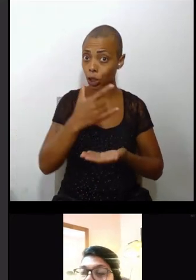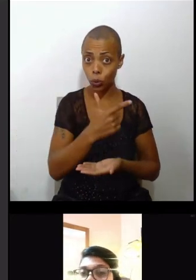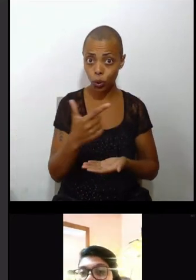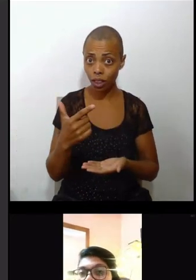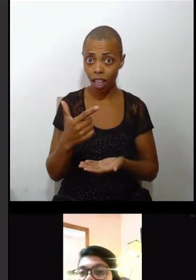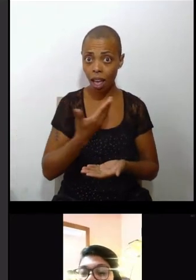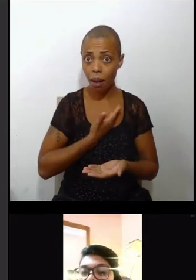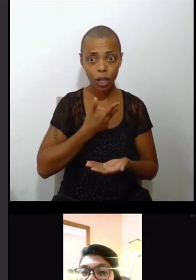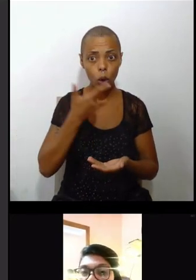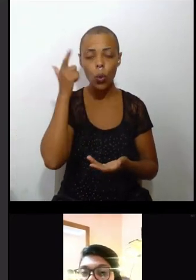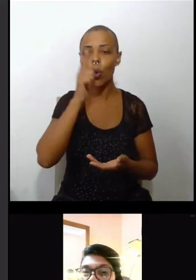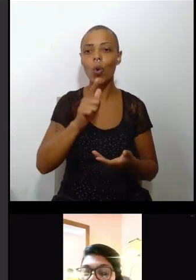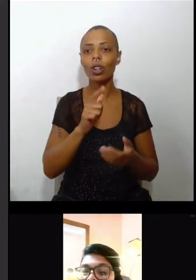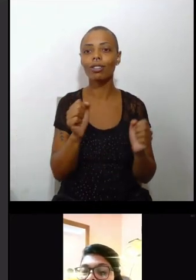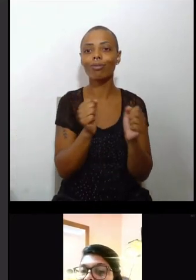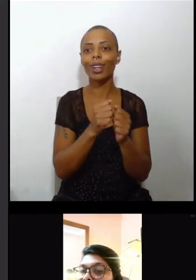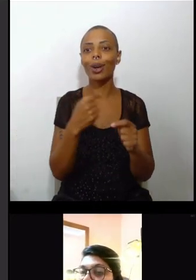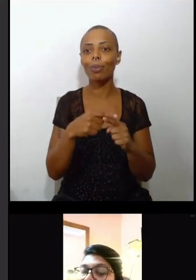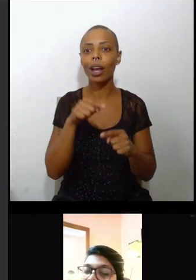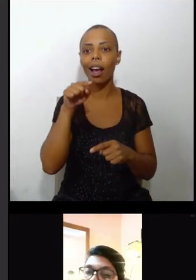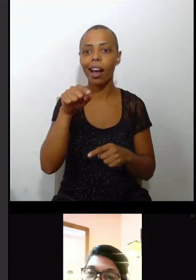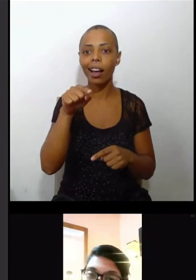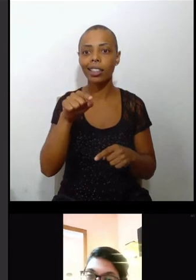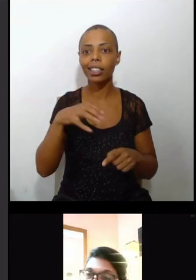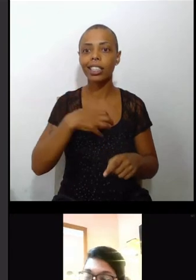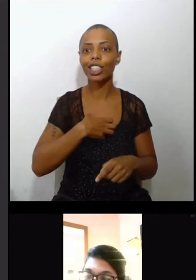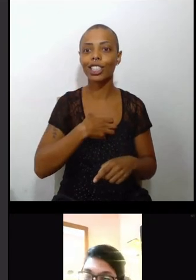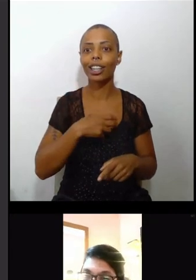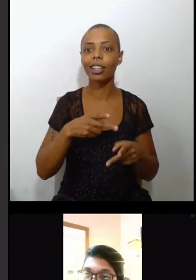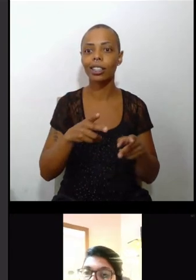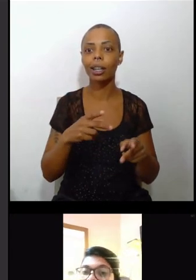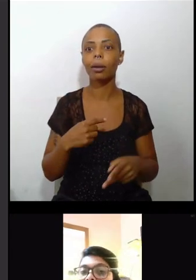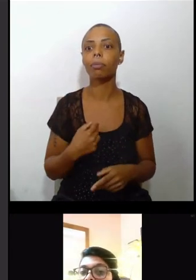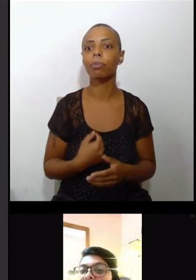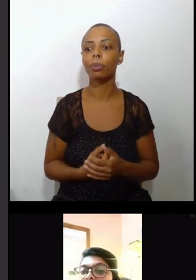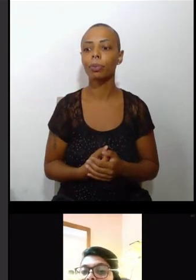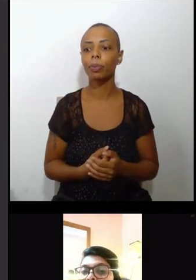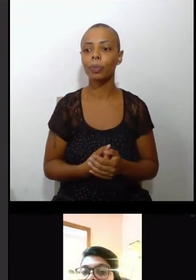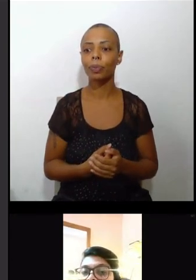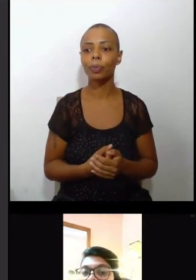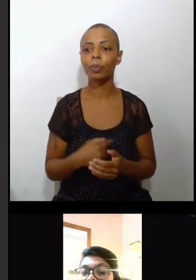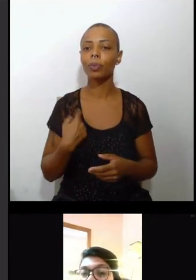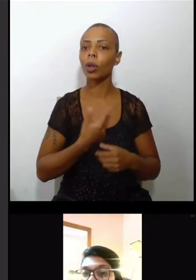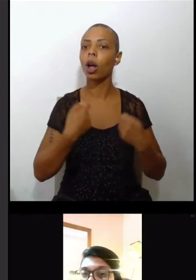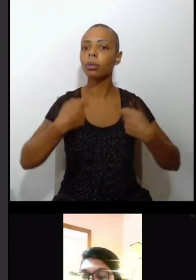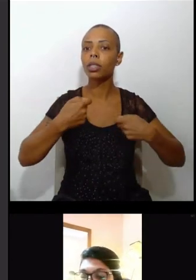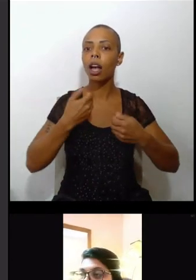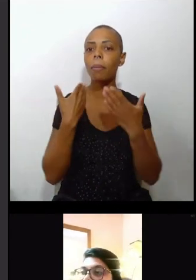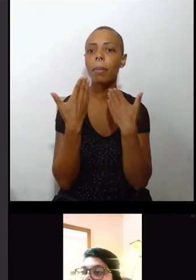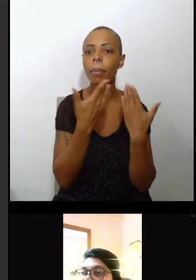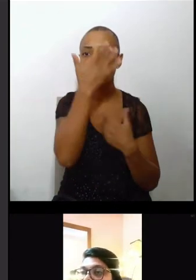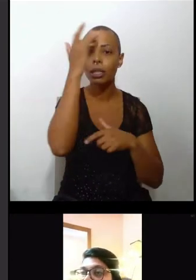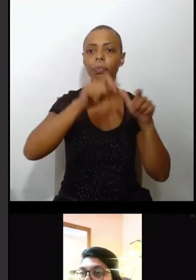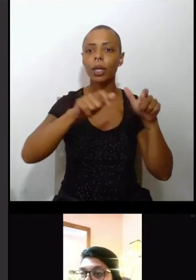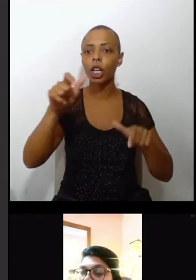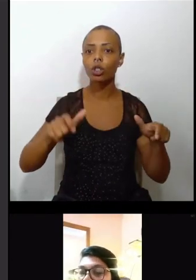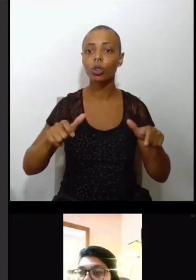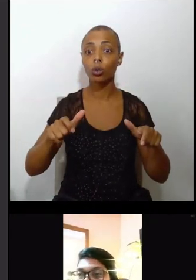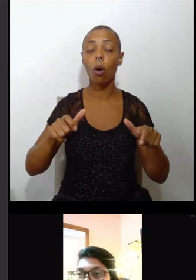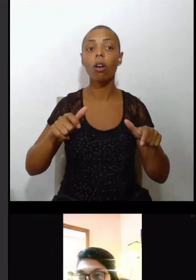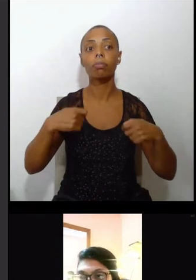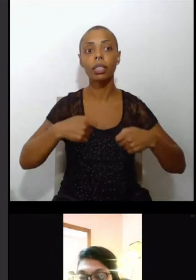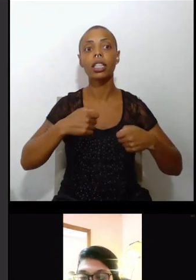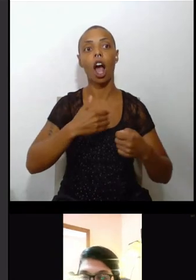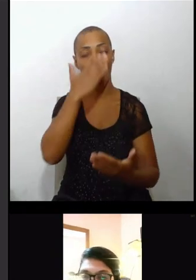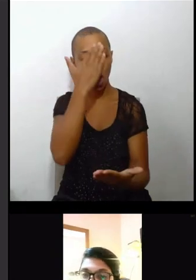who they are so we are trying to engage with people through ART and friendship so that we can humanize and